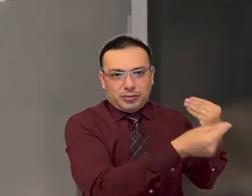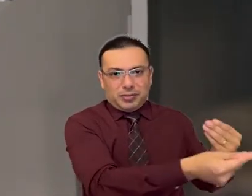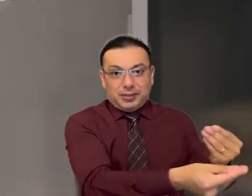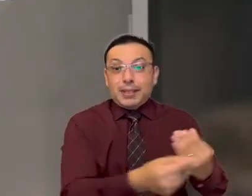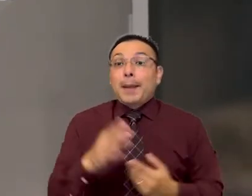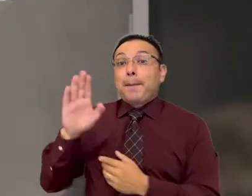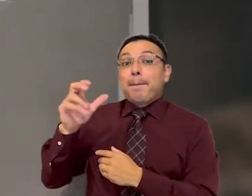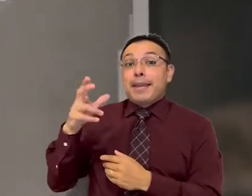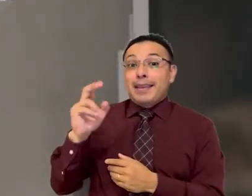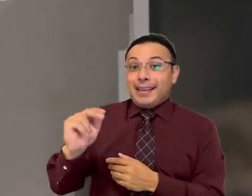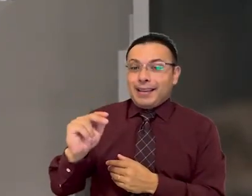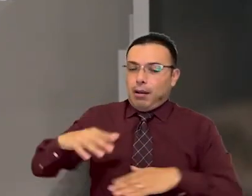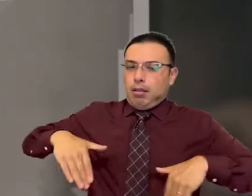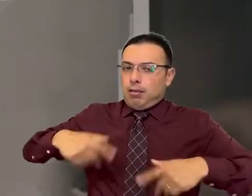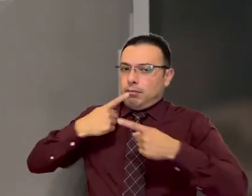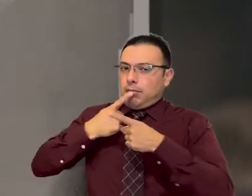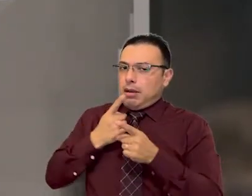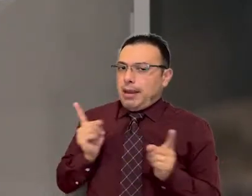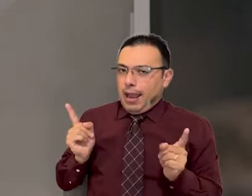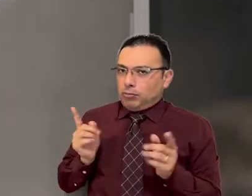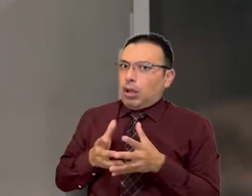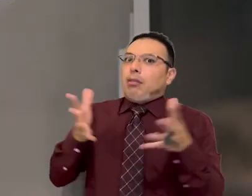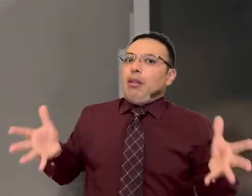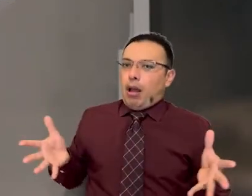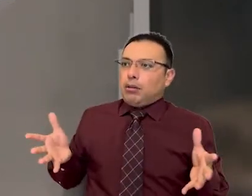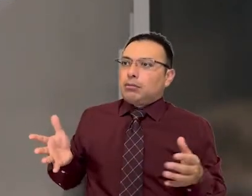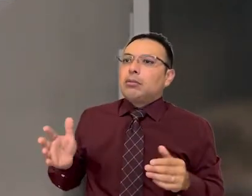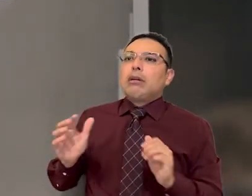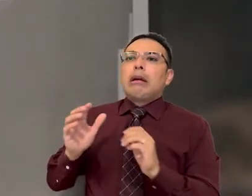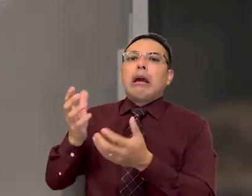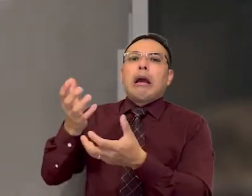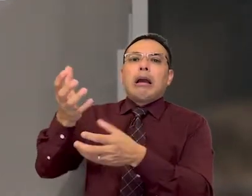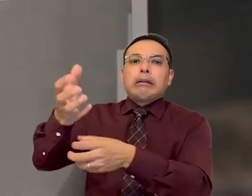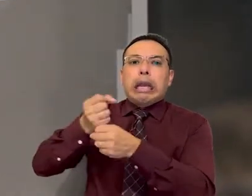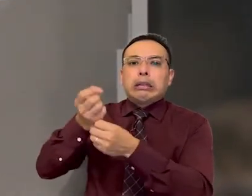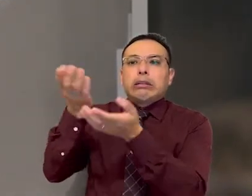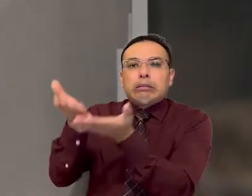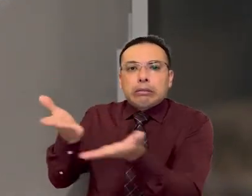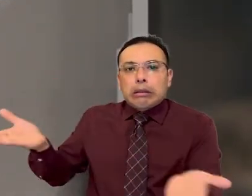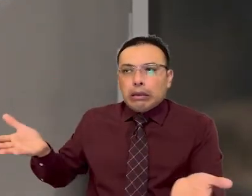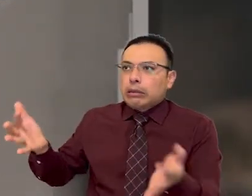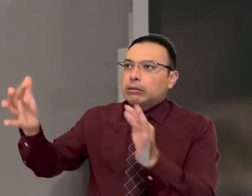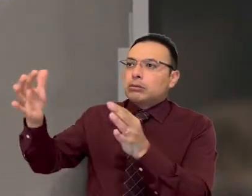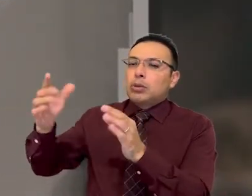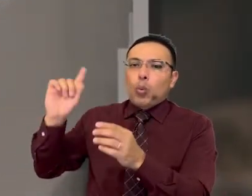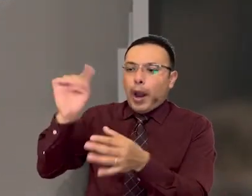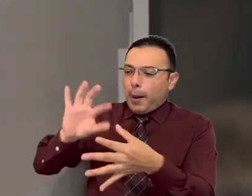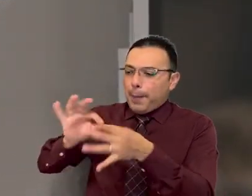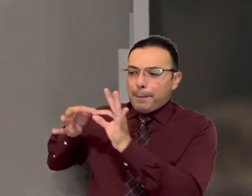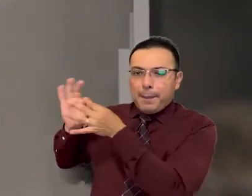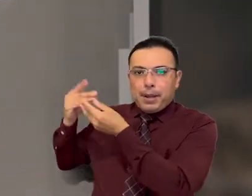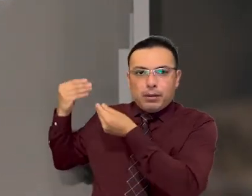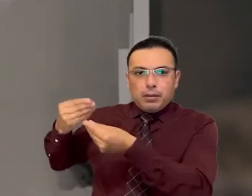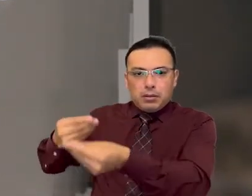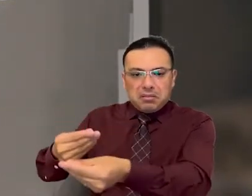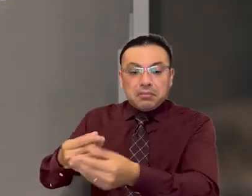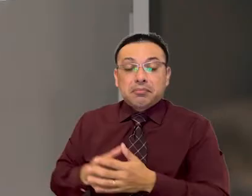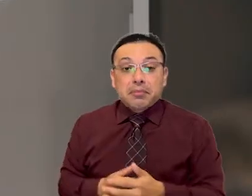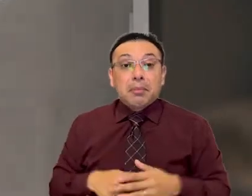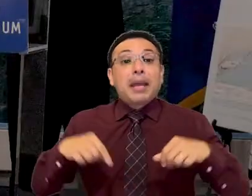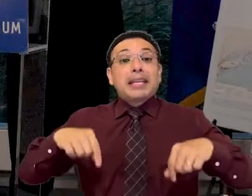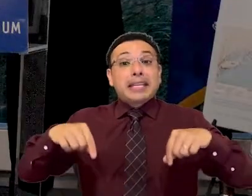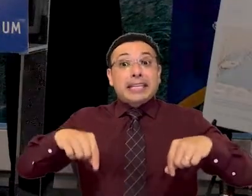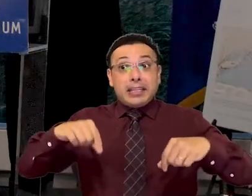suppliers. But again, we're here in advance of some of this information to be open and available to you, and we can keep you updated as this develops.